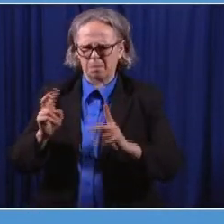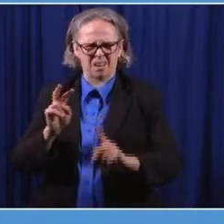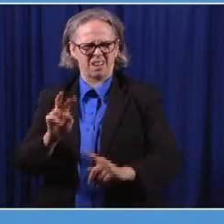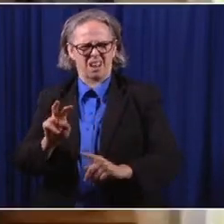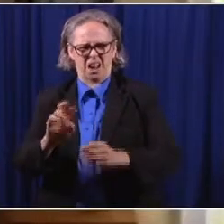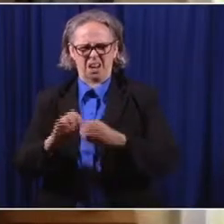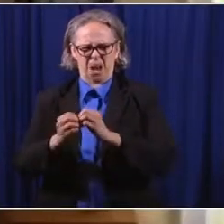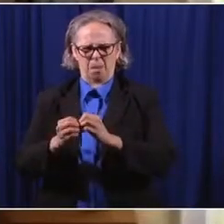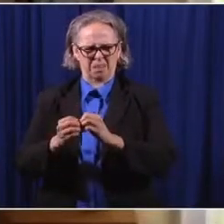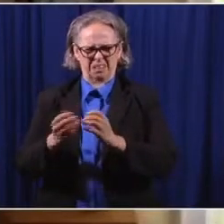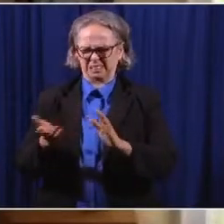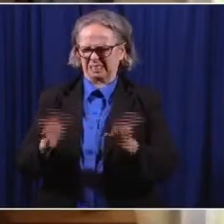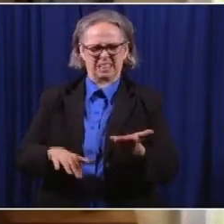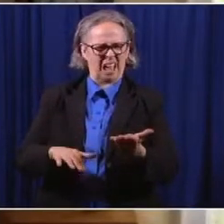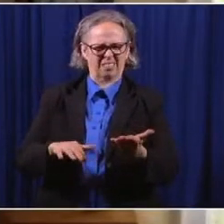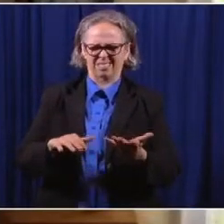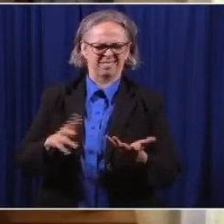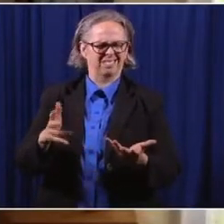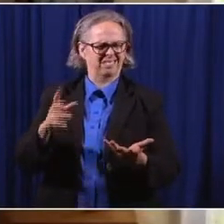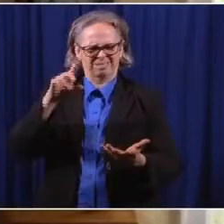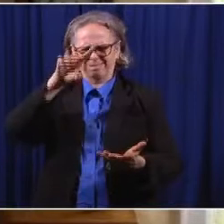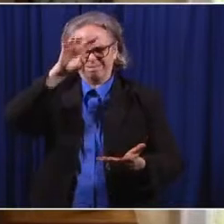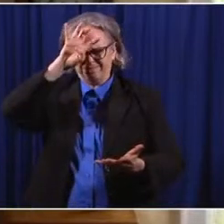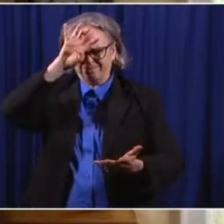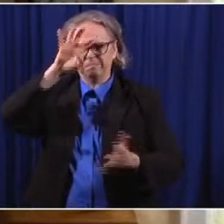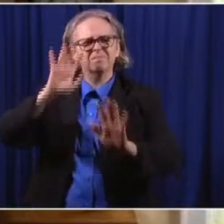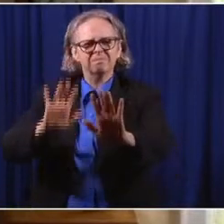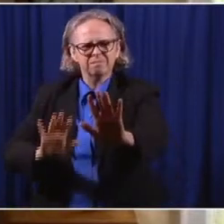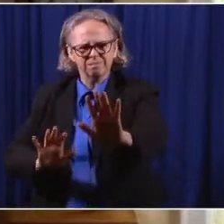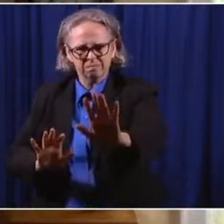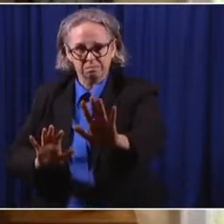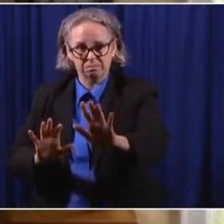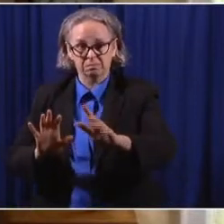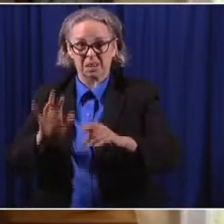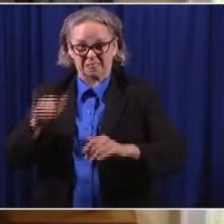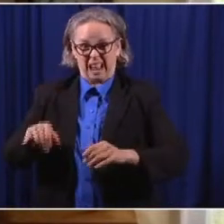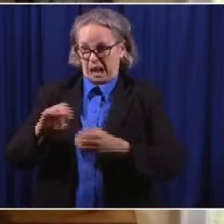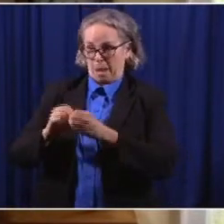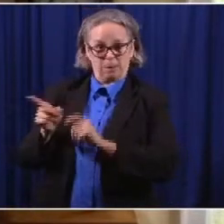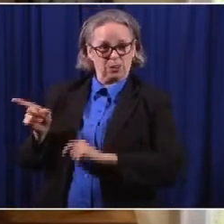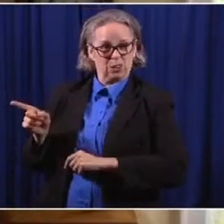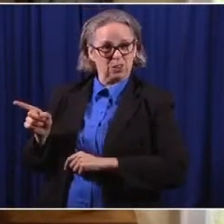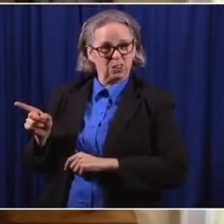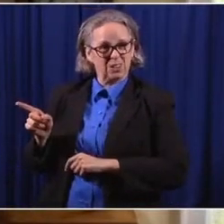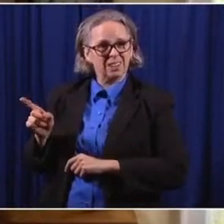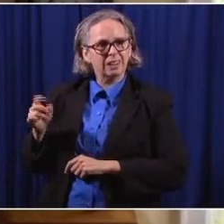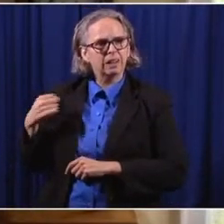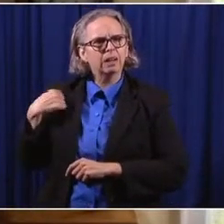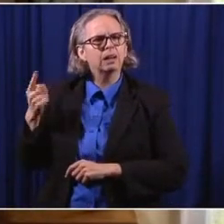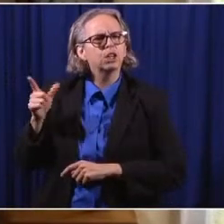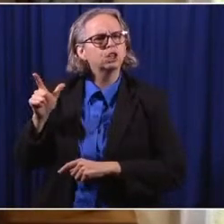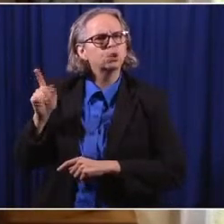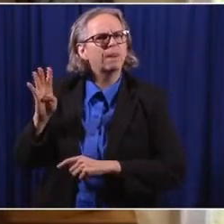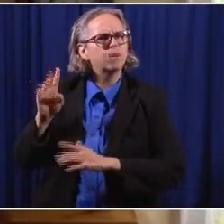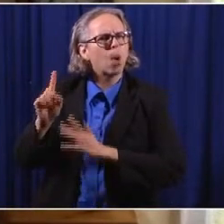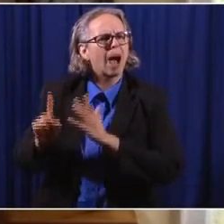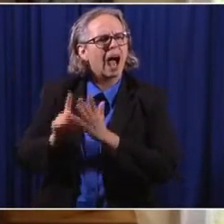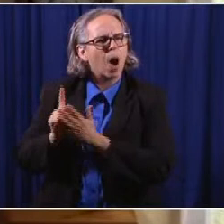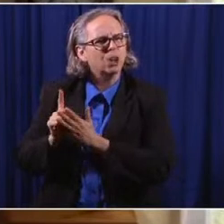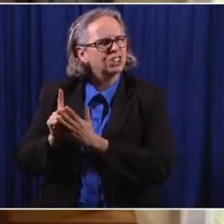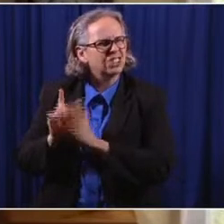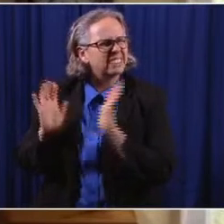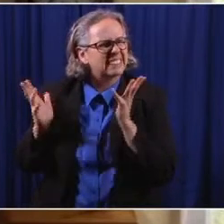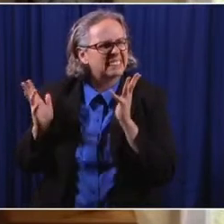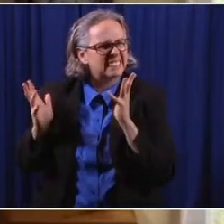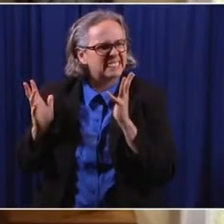deaths, what we're doing is simply reporting the number that we have reported that day. Then for the